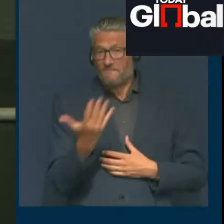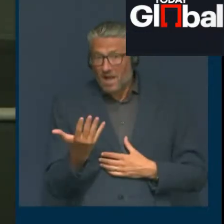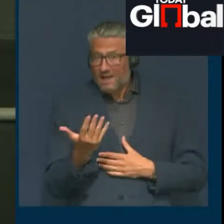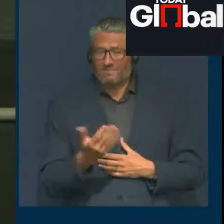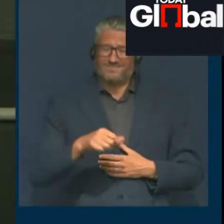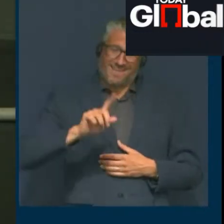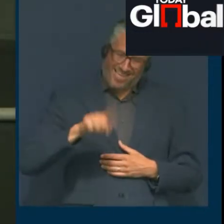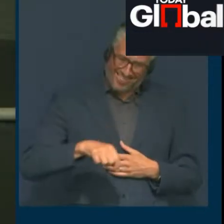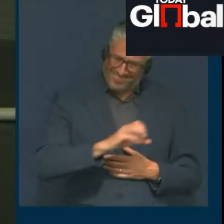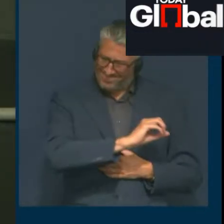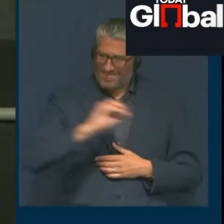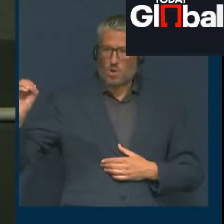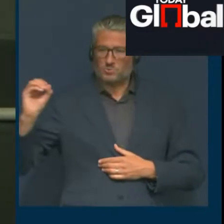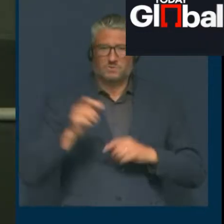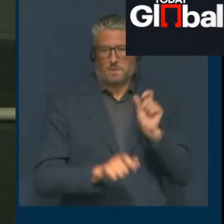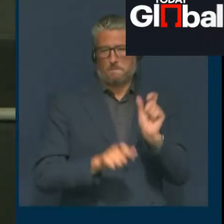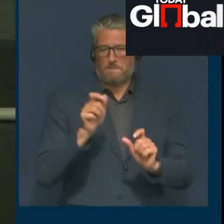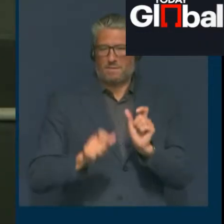beneficiaries.